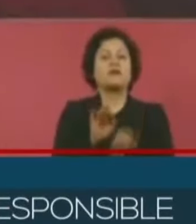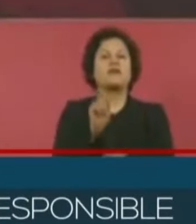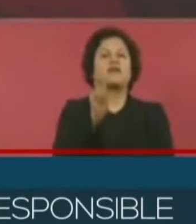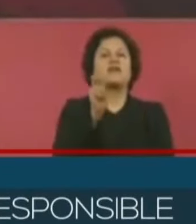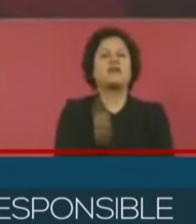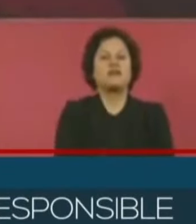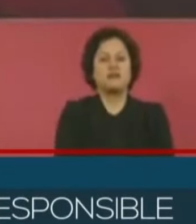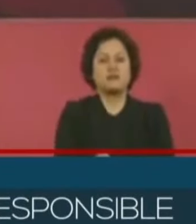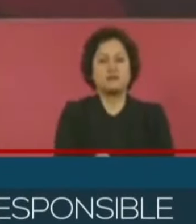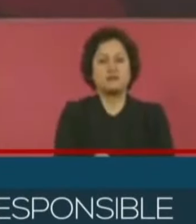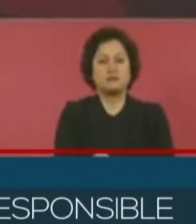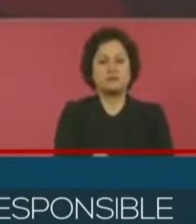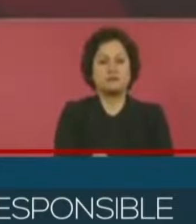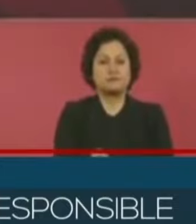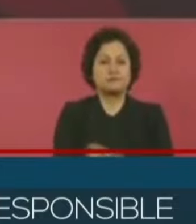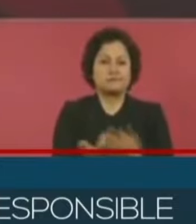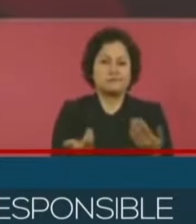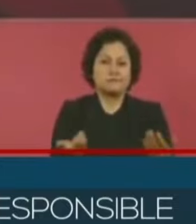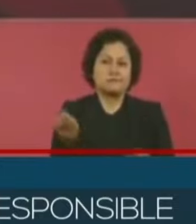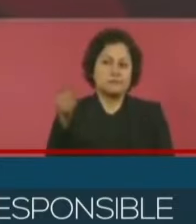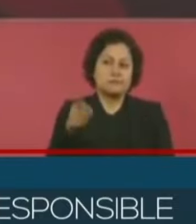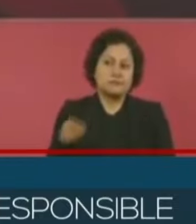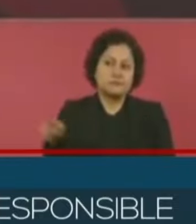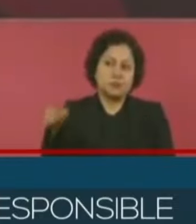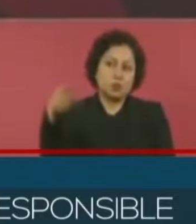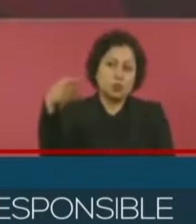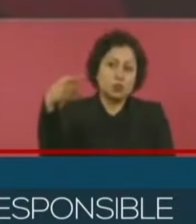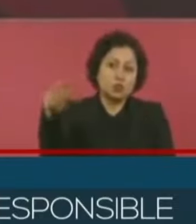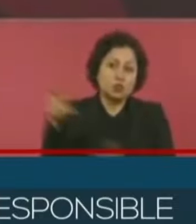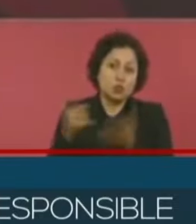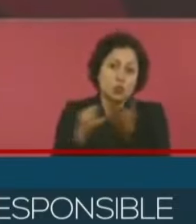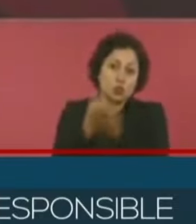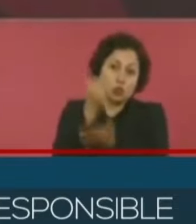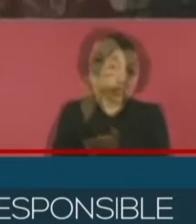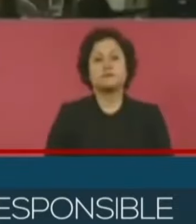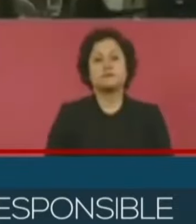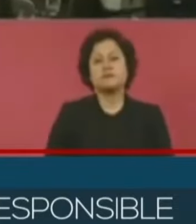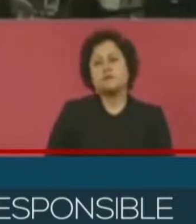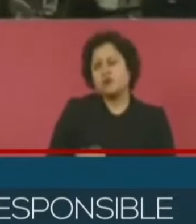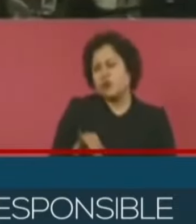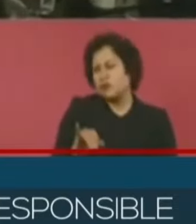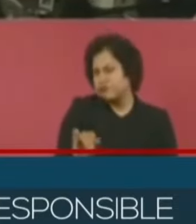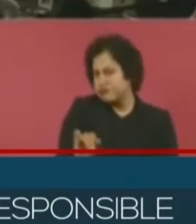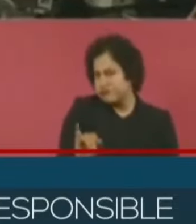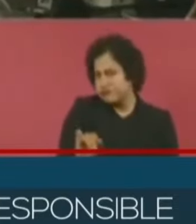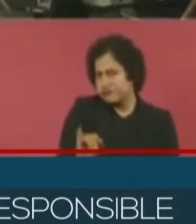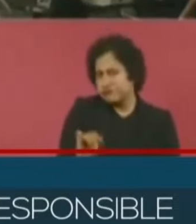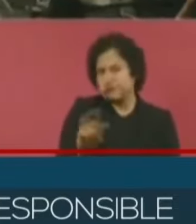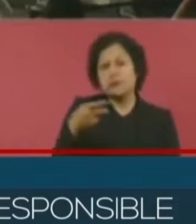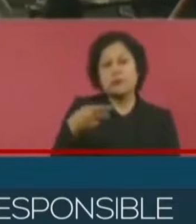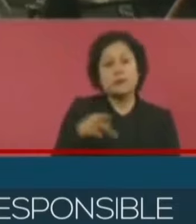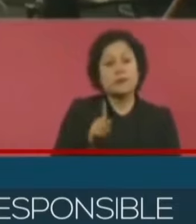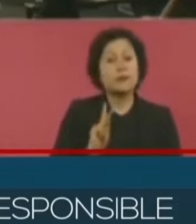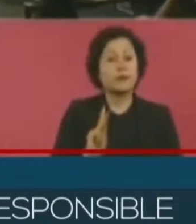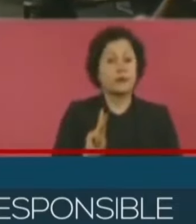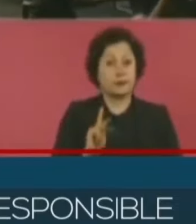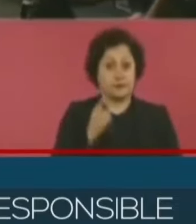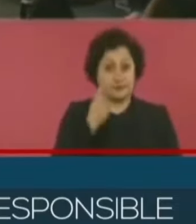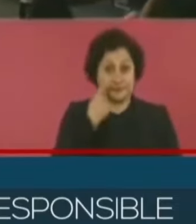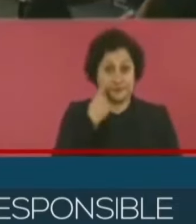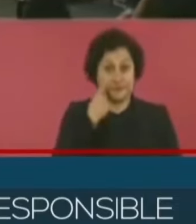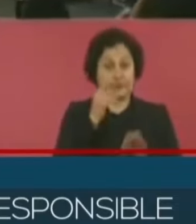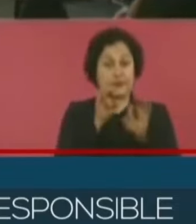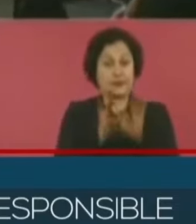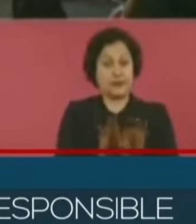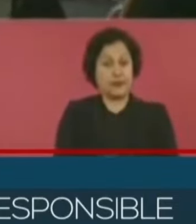damage caused by Ecuador. Mexican head of state demands also the suspension of Quito from the United Nations until the emission